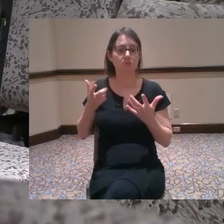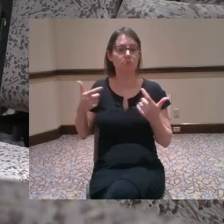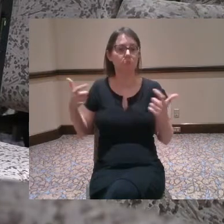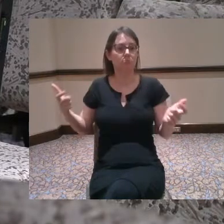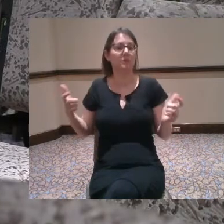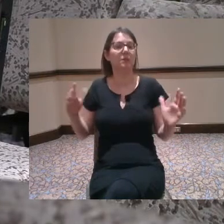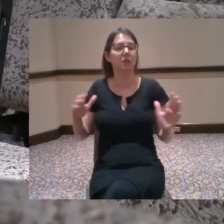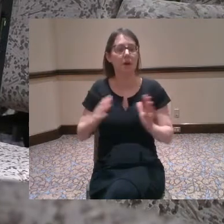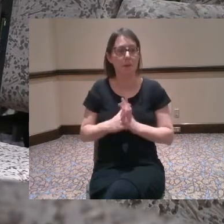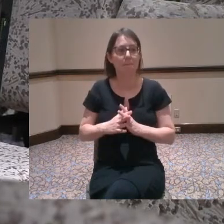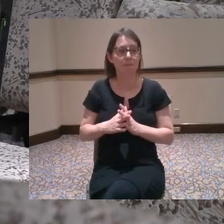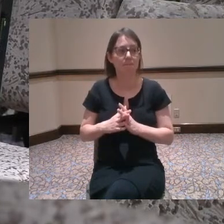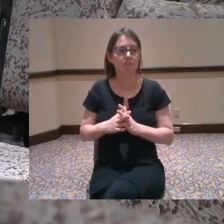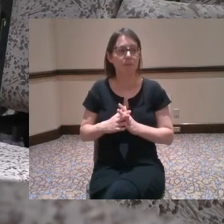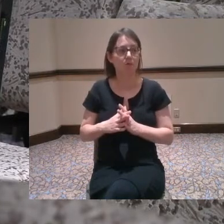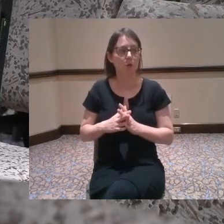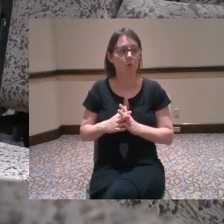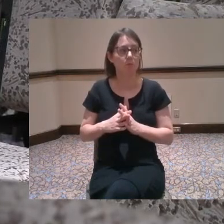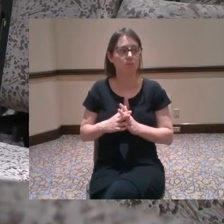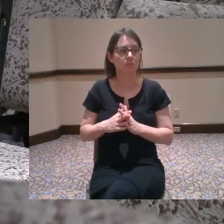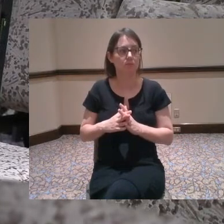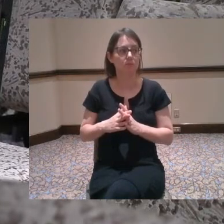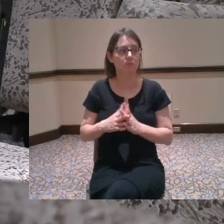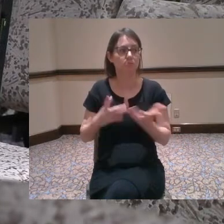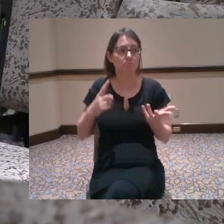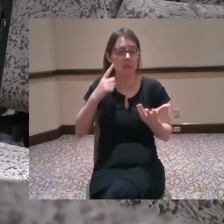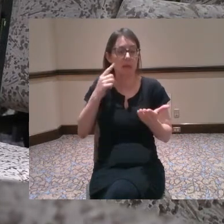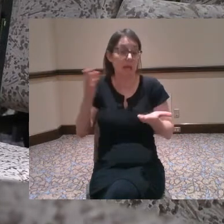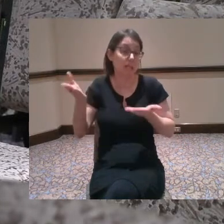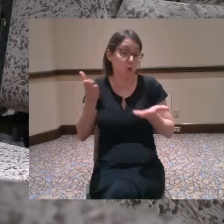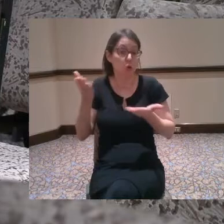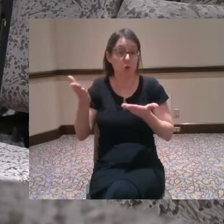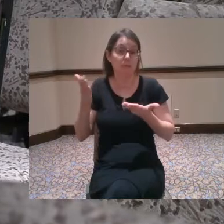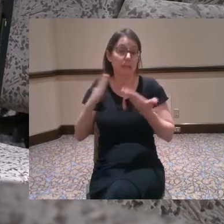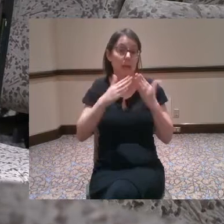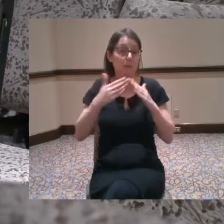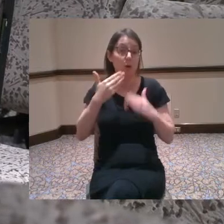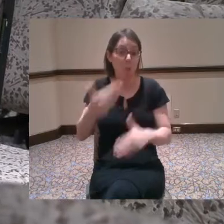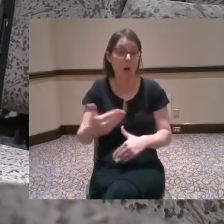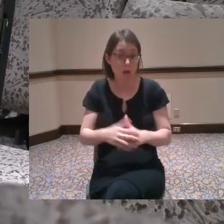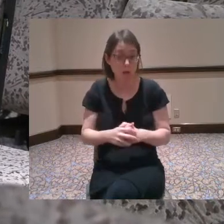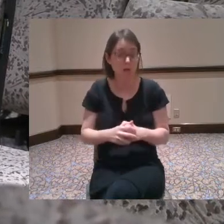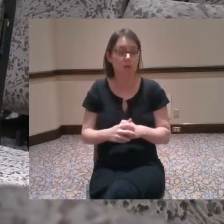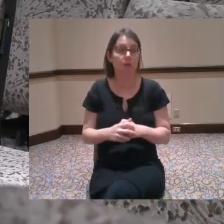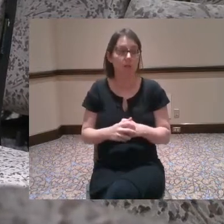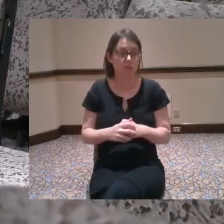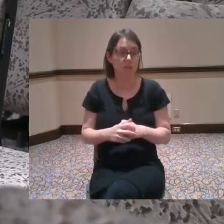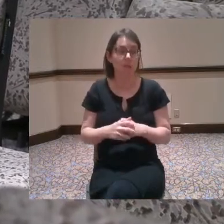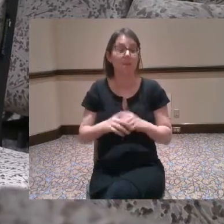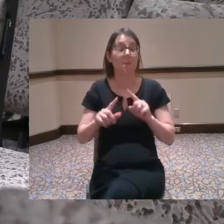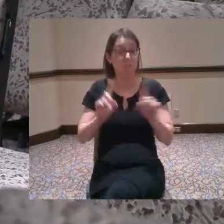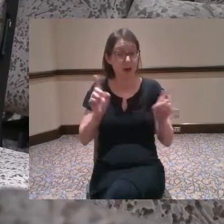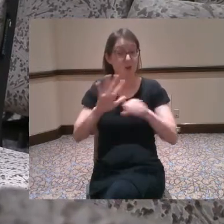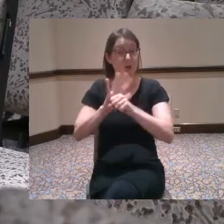two of those. They served the community fairly well. However,